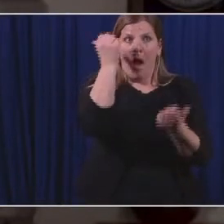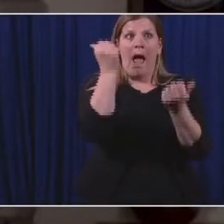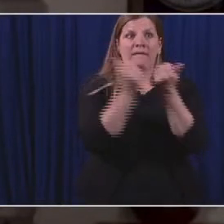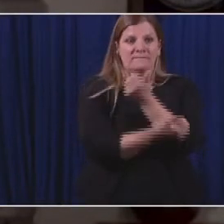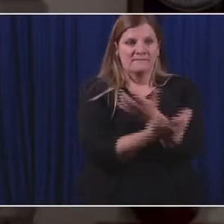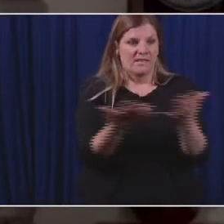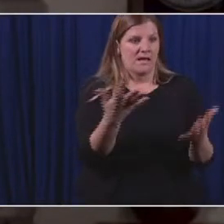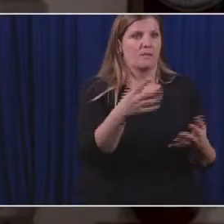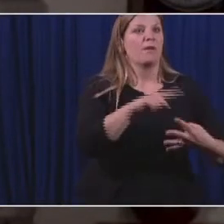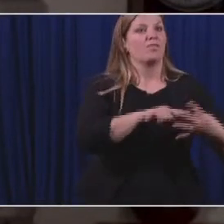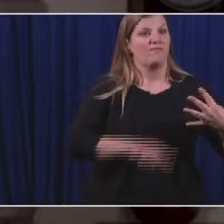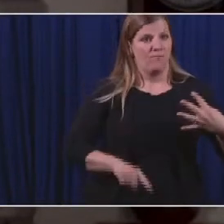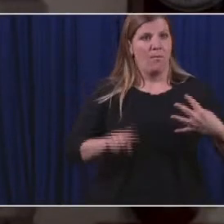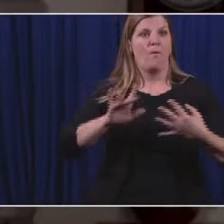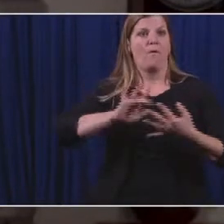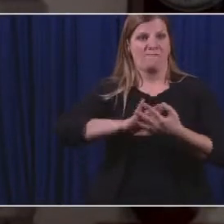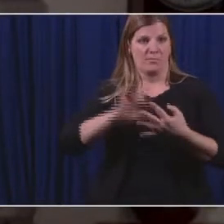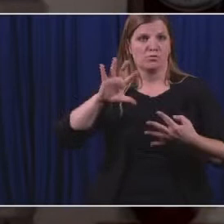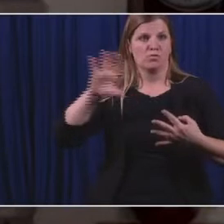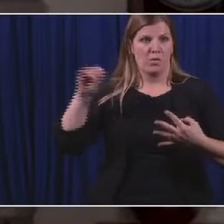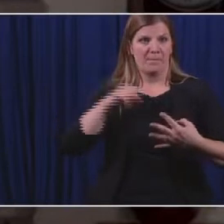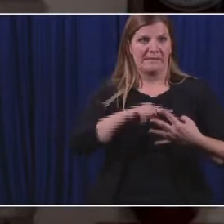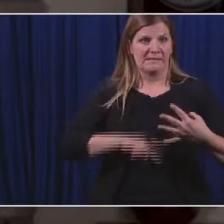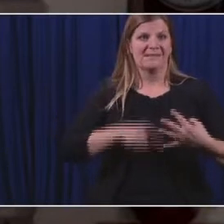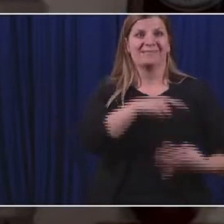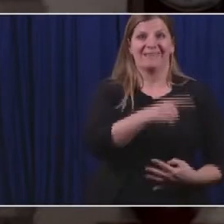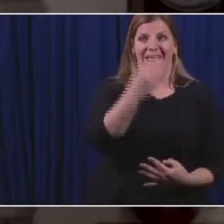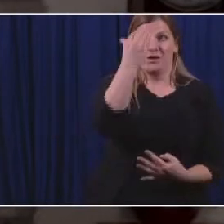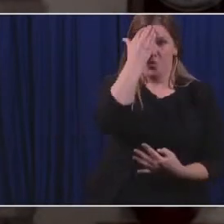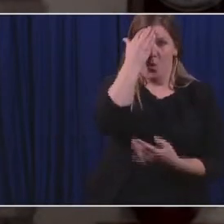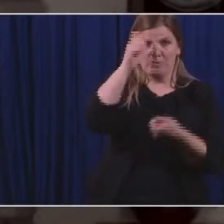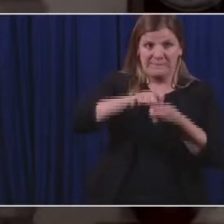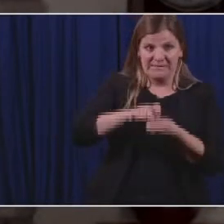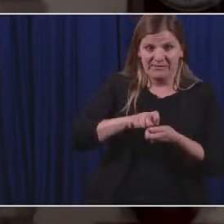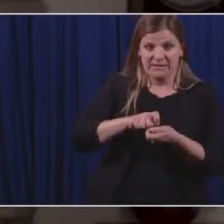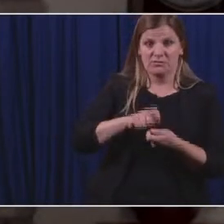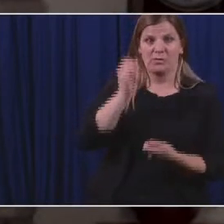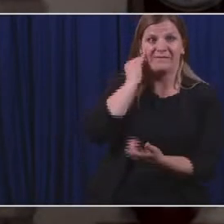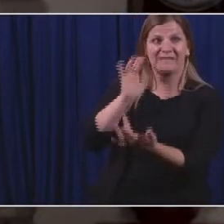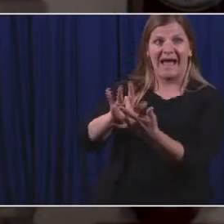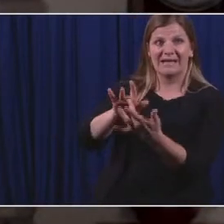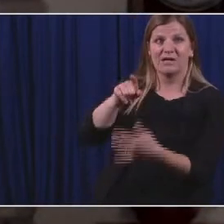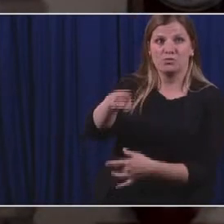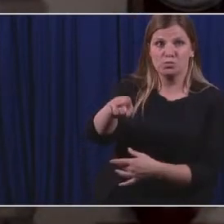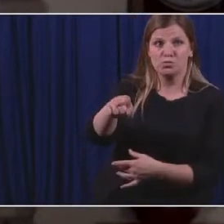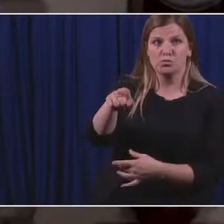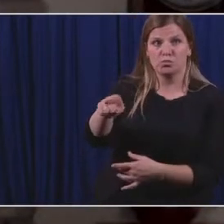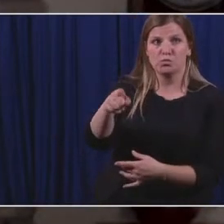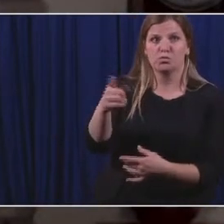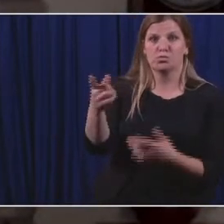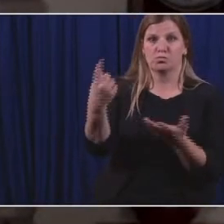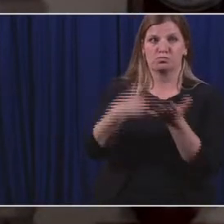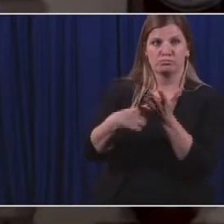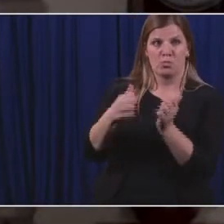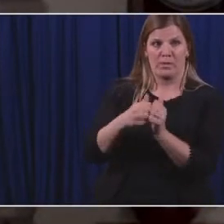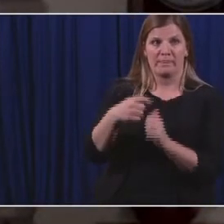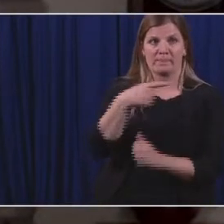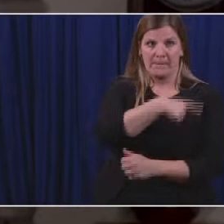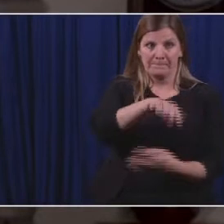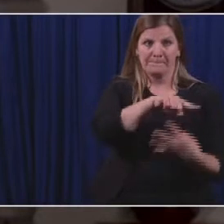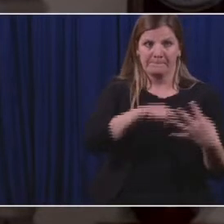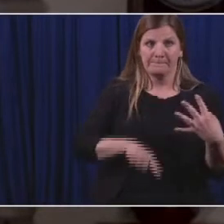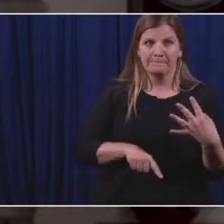have those details. You should listen to them, not me. But I suspect one of the things that they will be asking is that